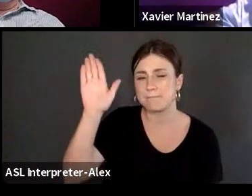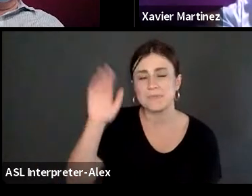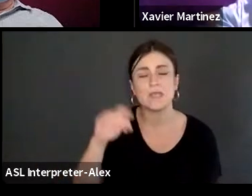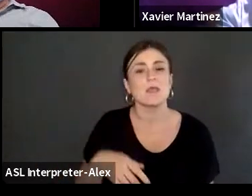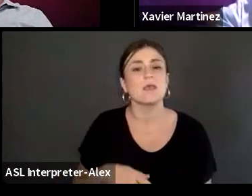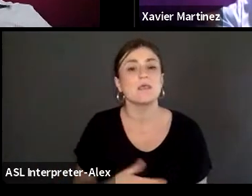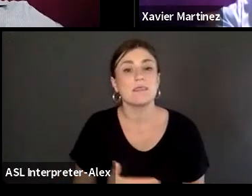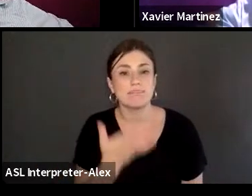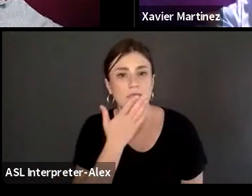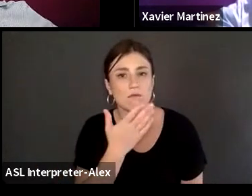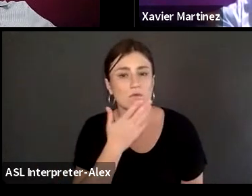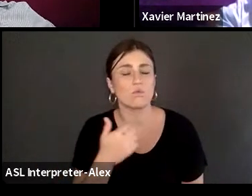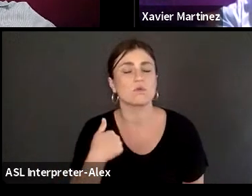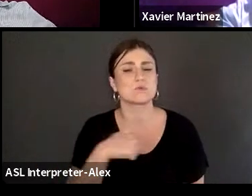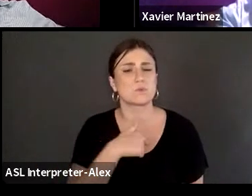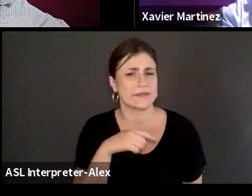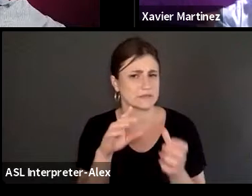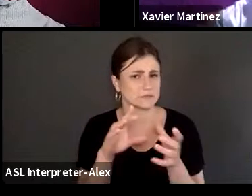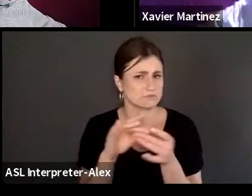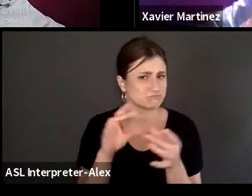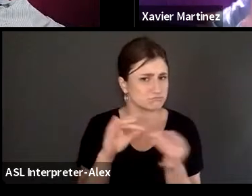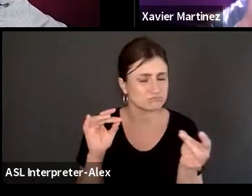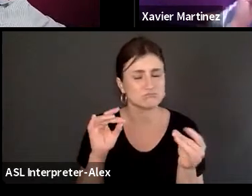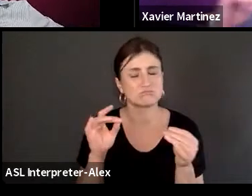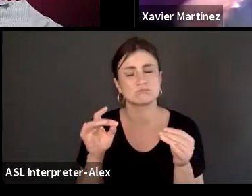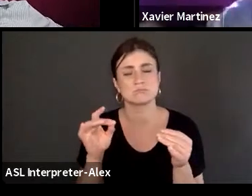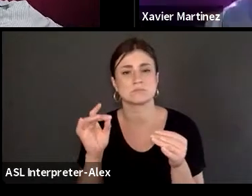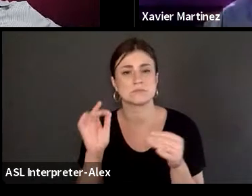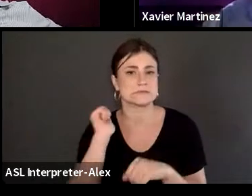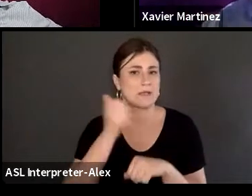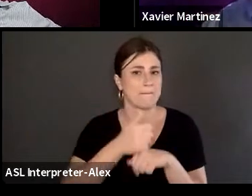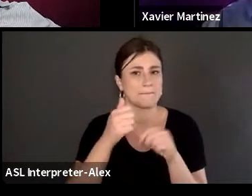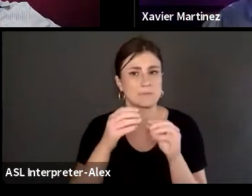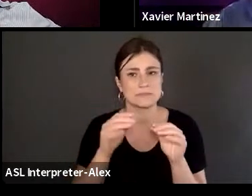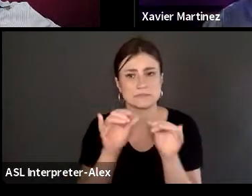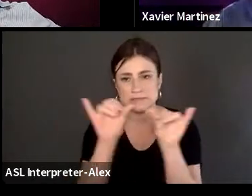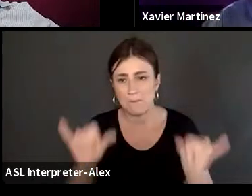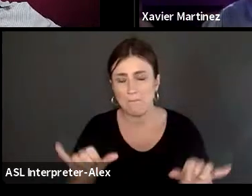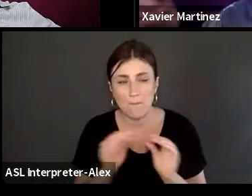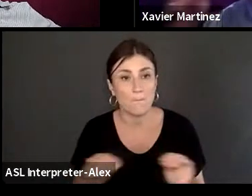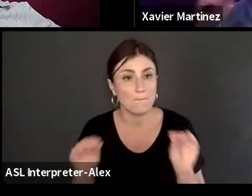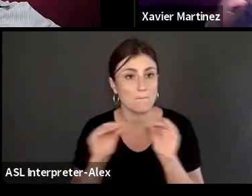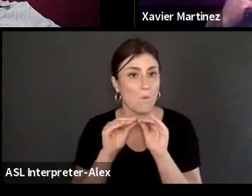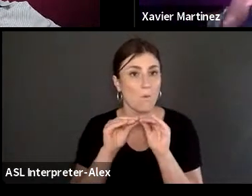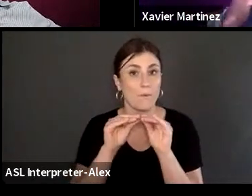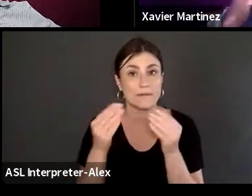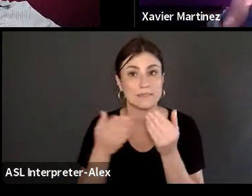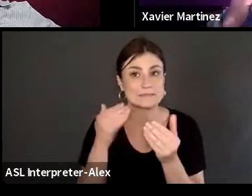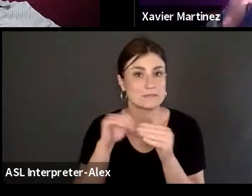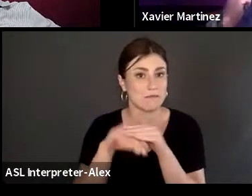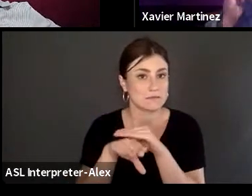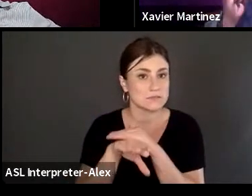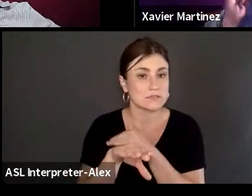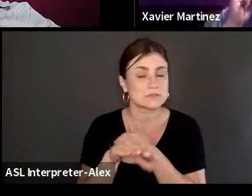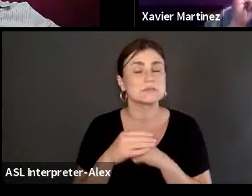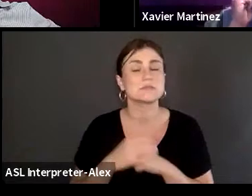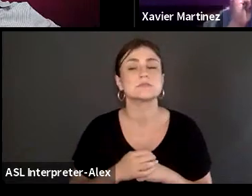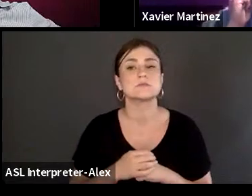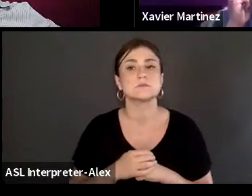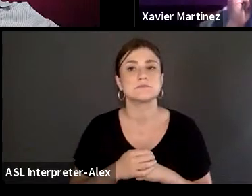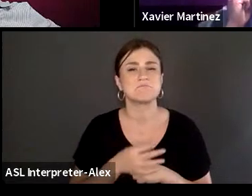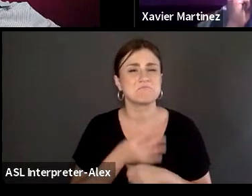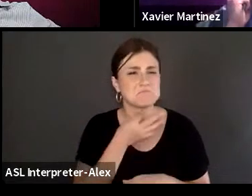about making it the system more available to those in our community. I'm wondering if there's